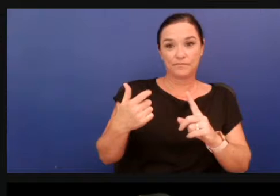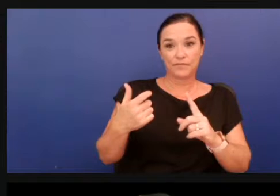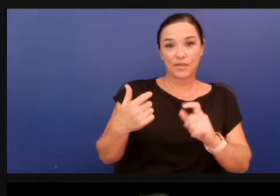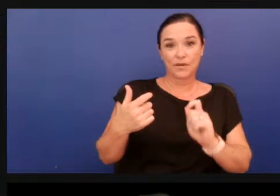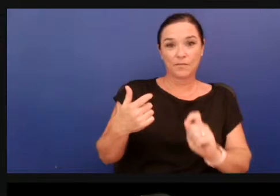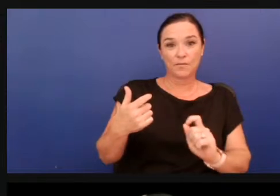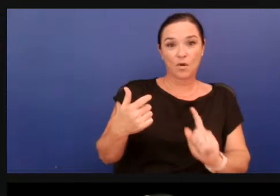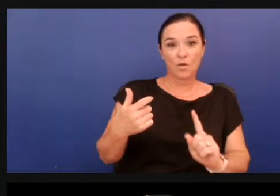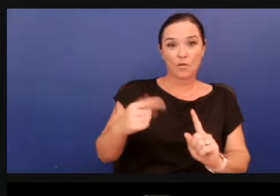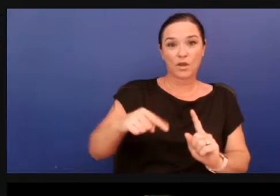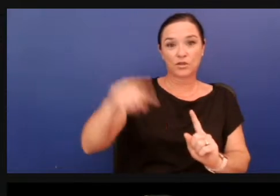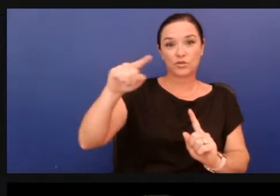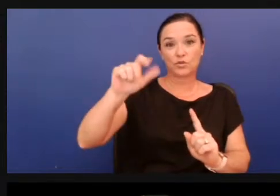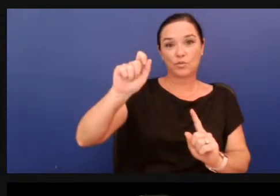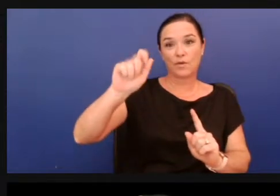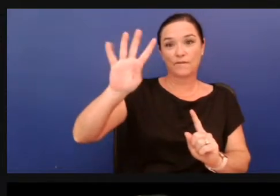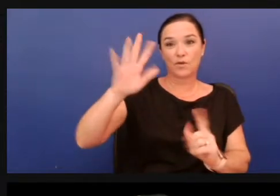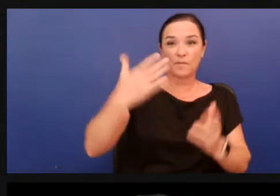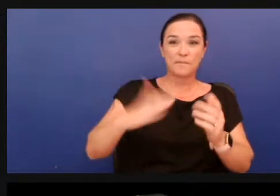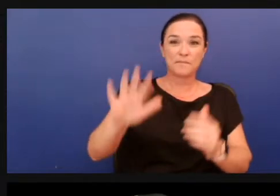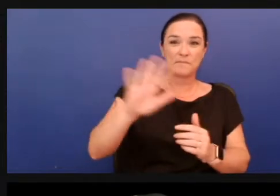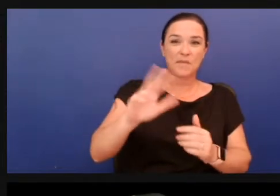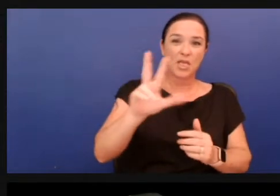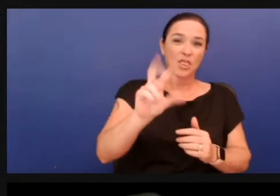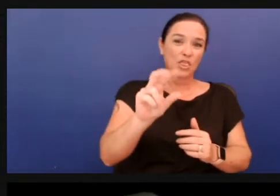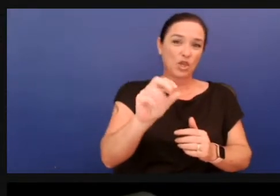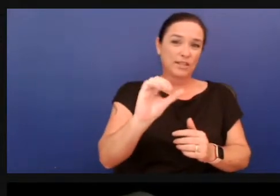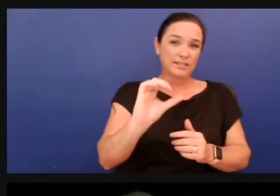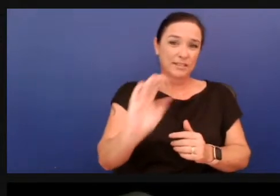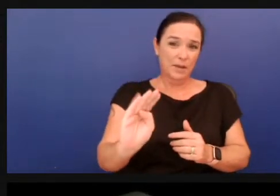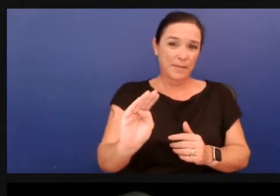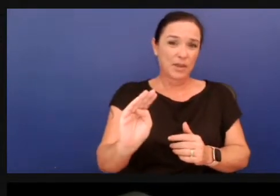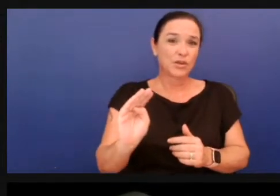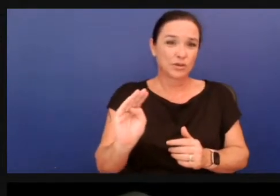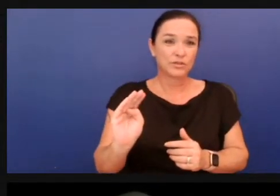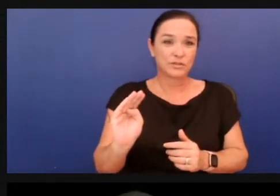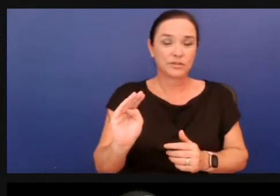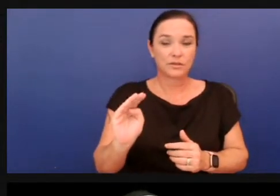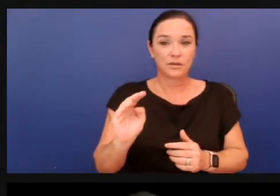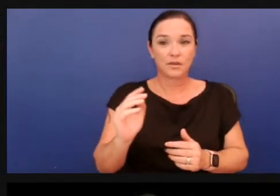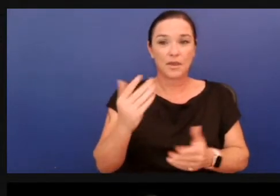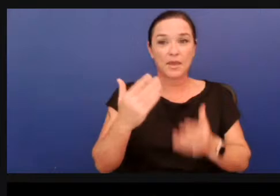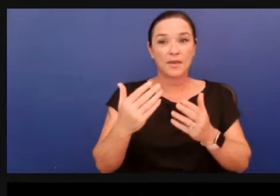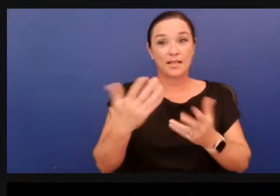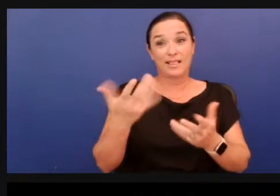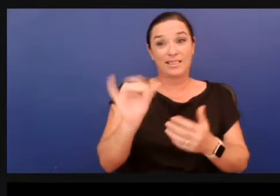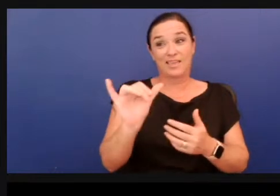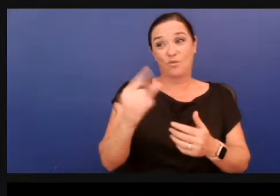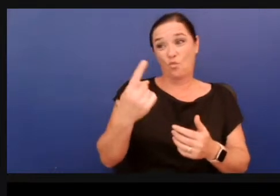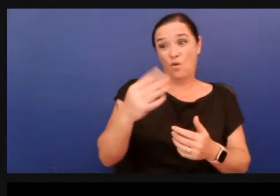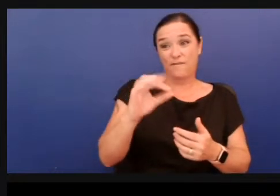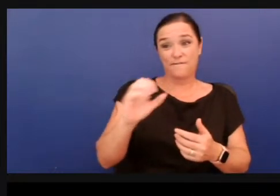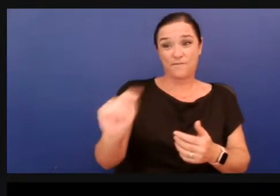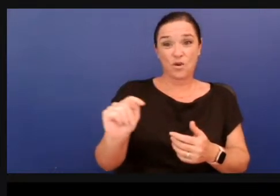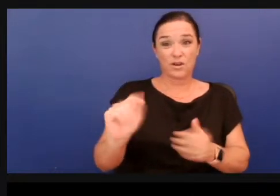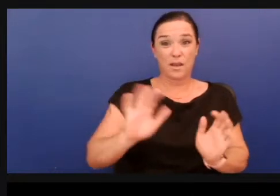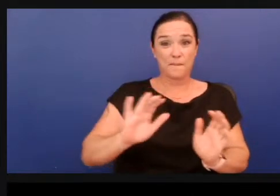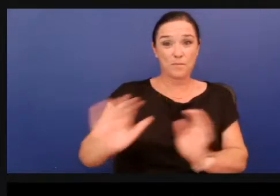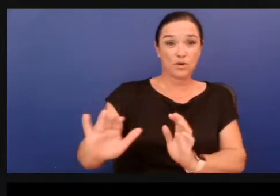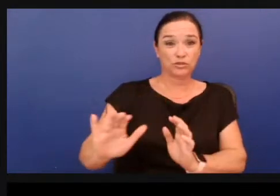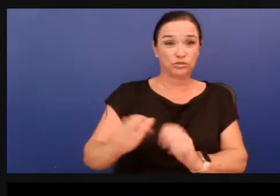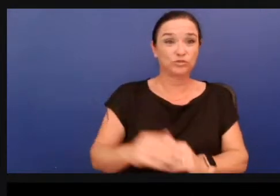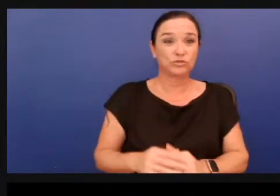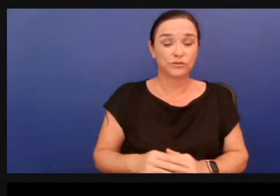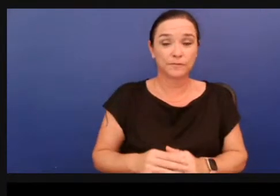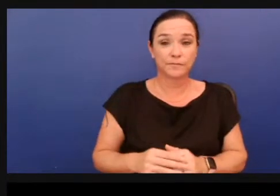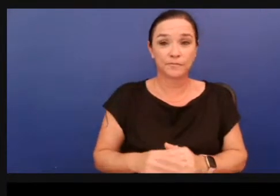0.4, 30 centimeters or so. Right, so more like a foot. It got shoved off to the side.